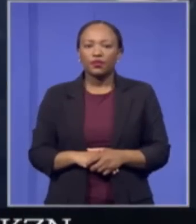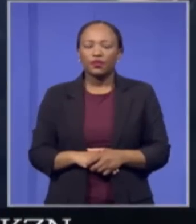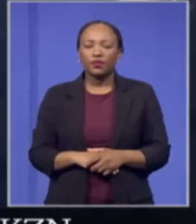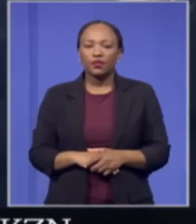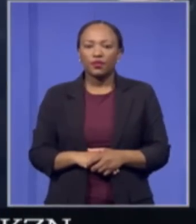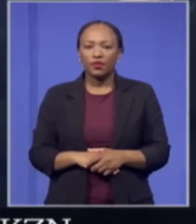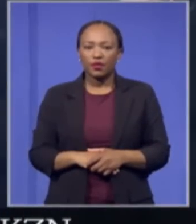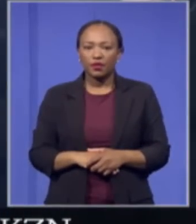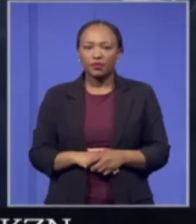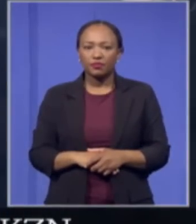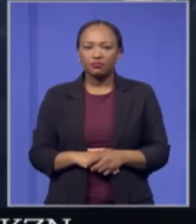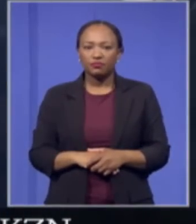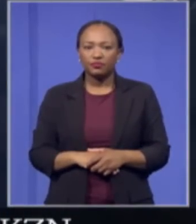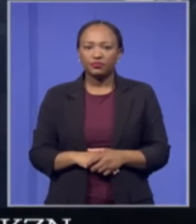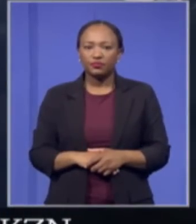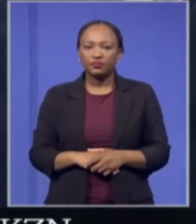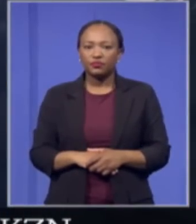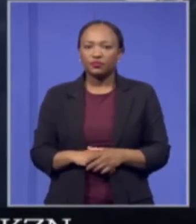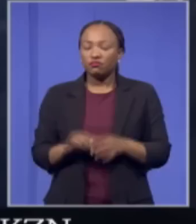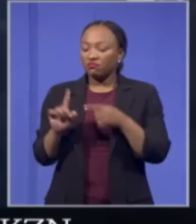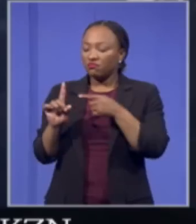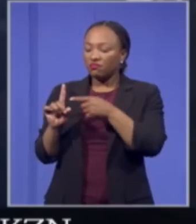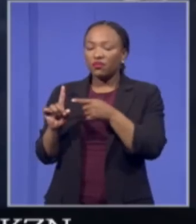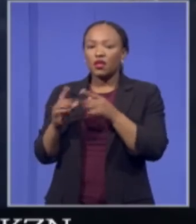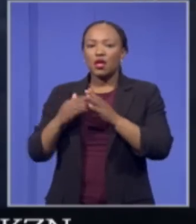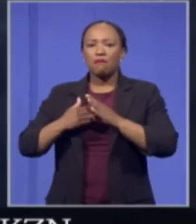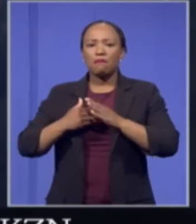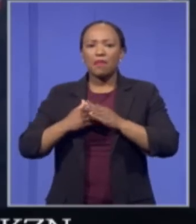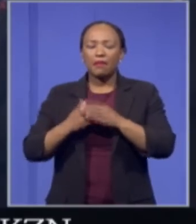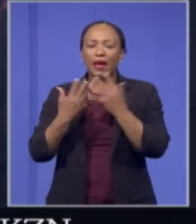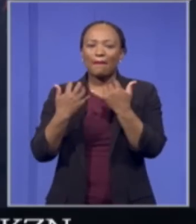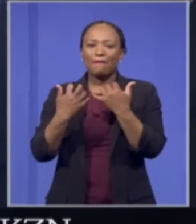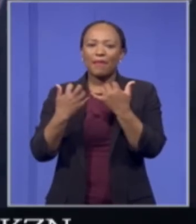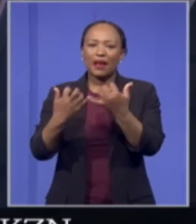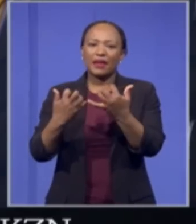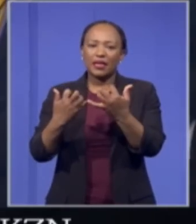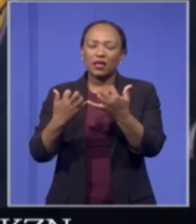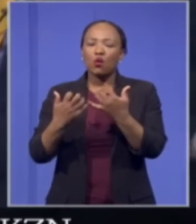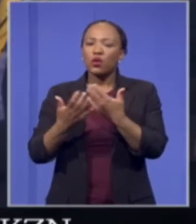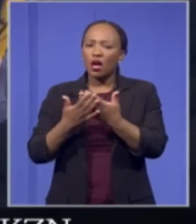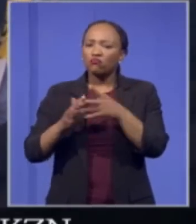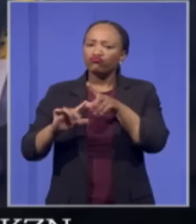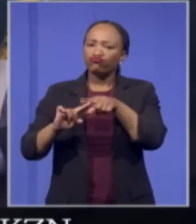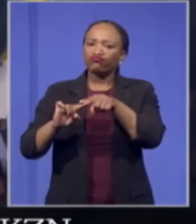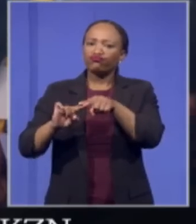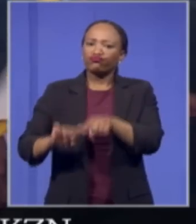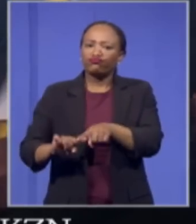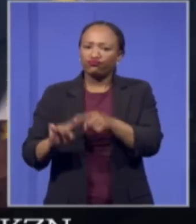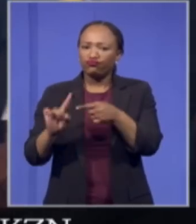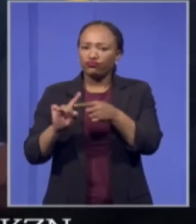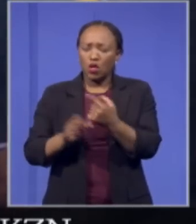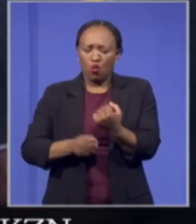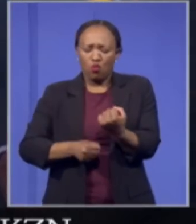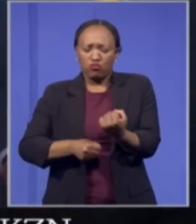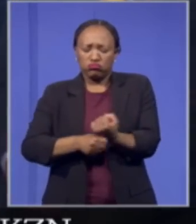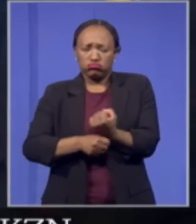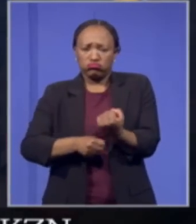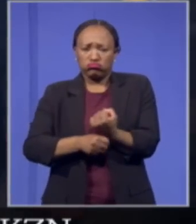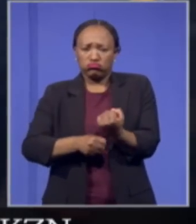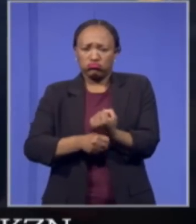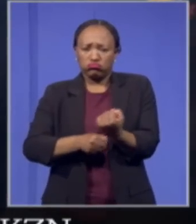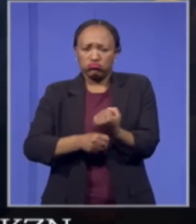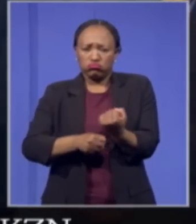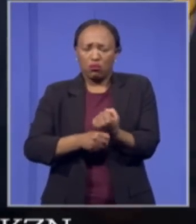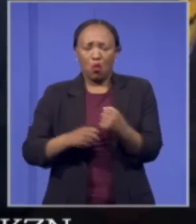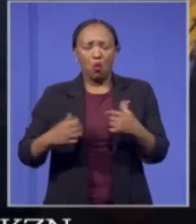As a member of parliament, he was reliable and hardworking, leading to his